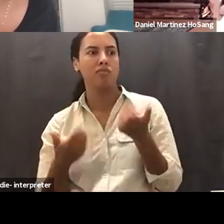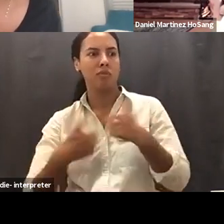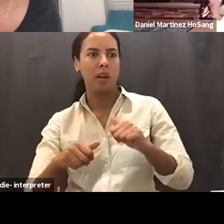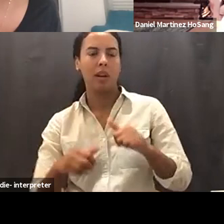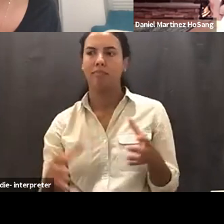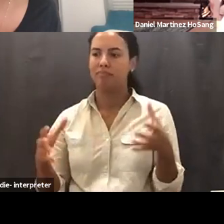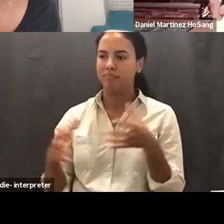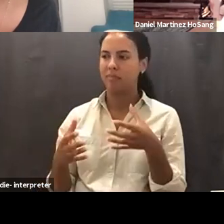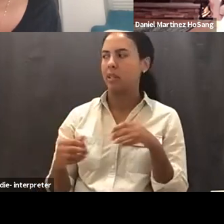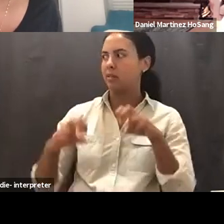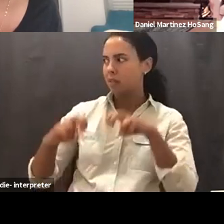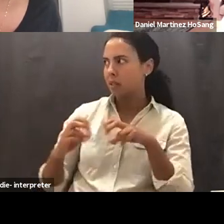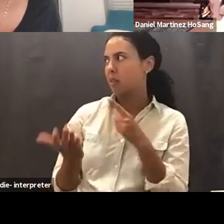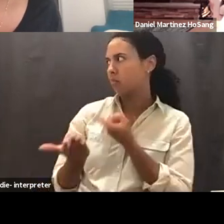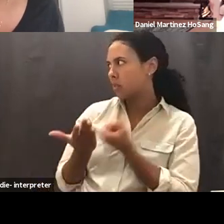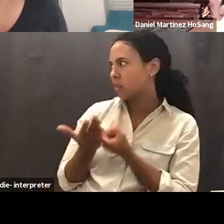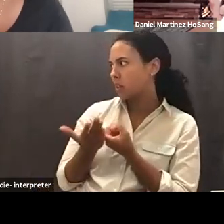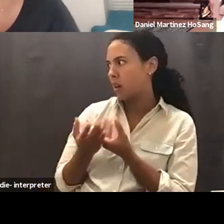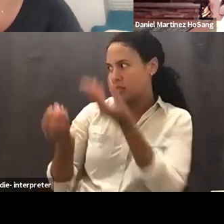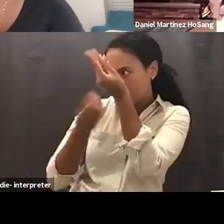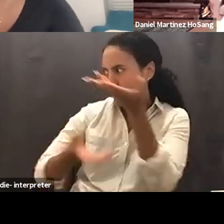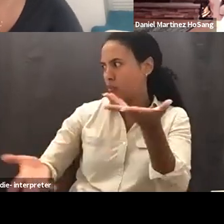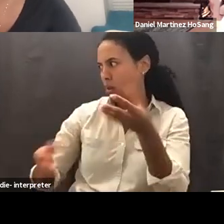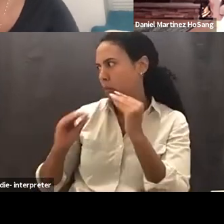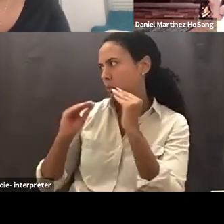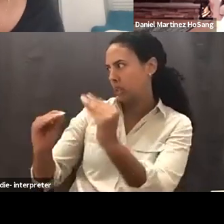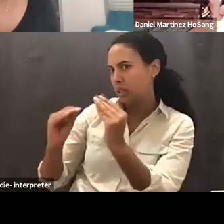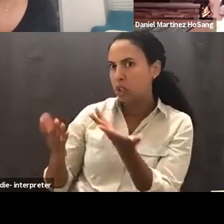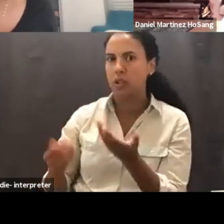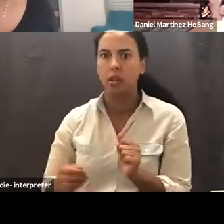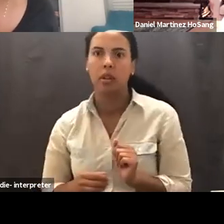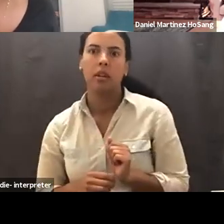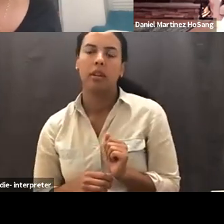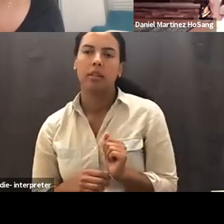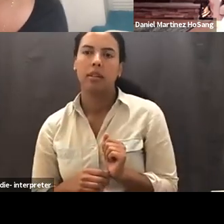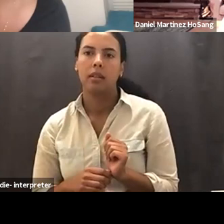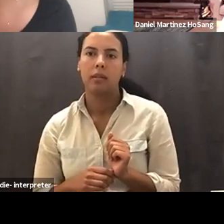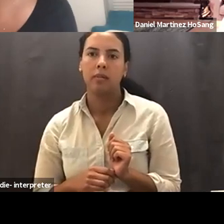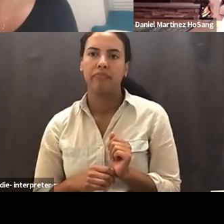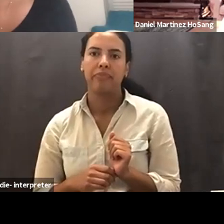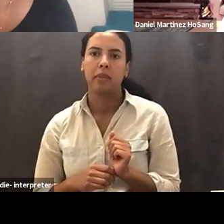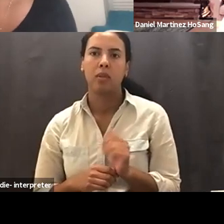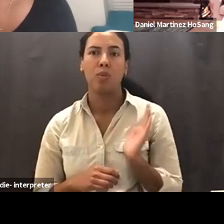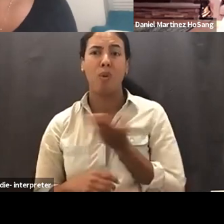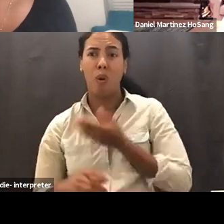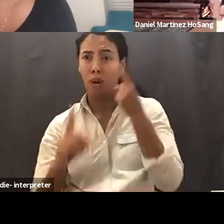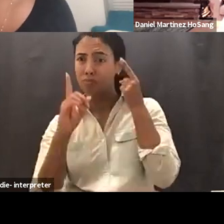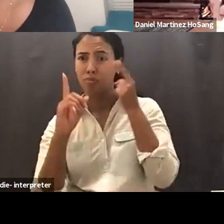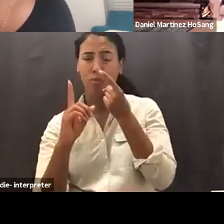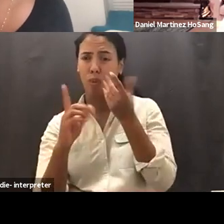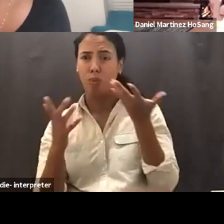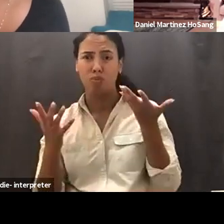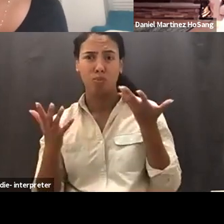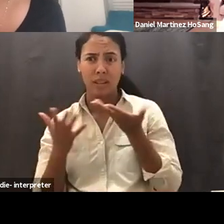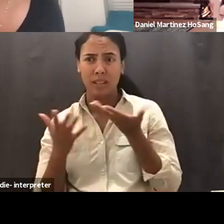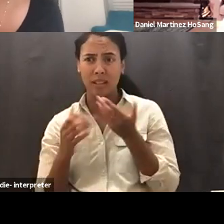overdue. And I guess in terms of the long-term impact we wanted to have, we were thinking about the ways that the